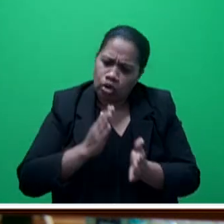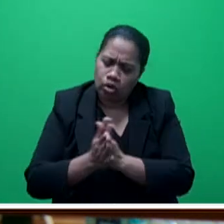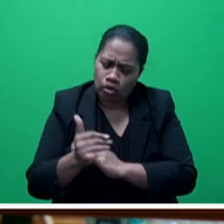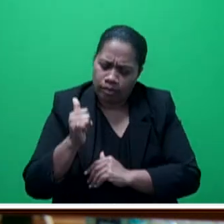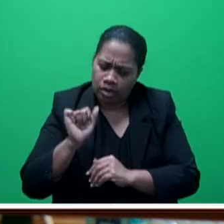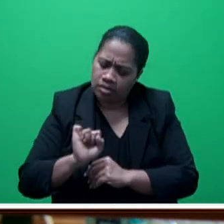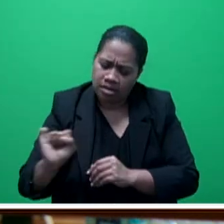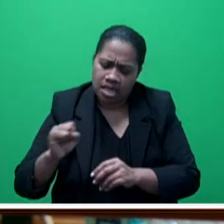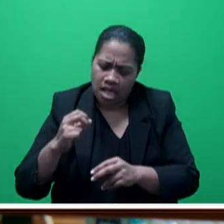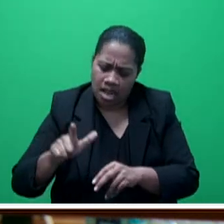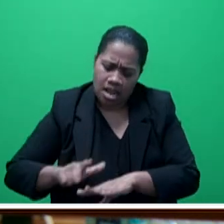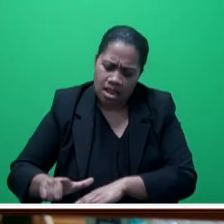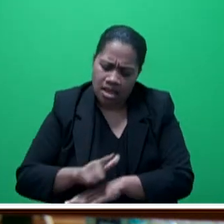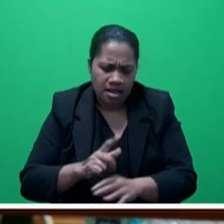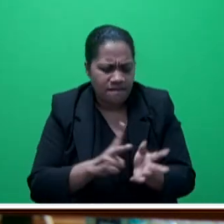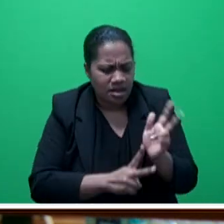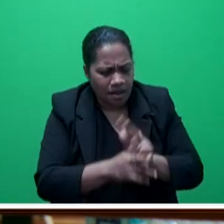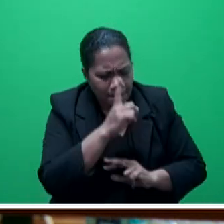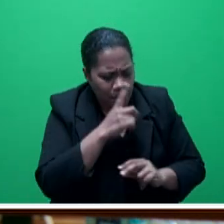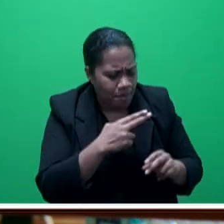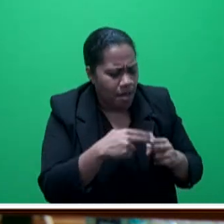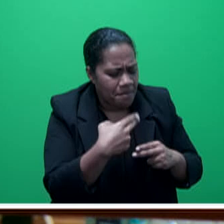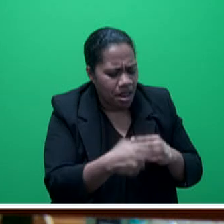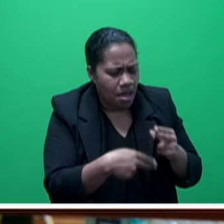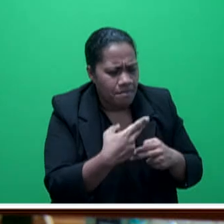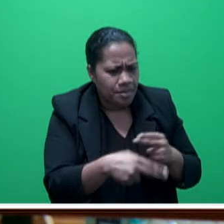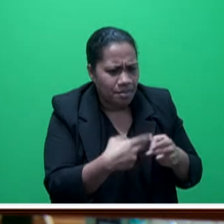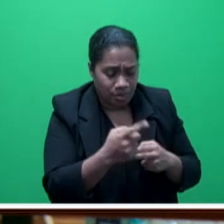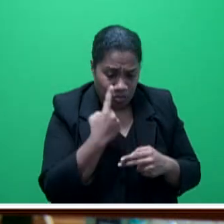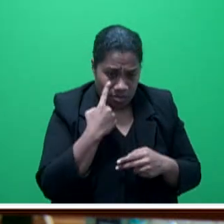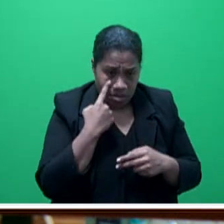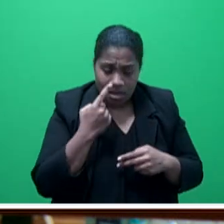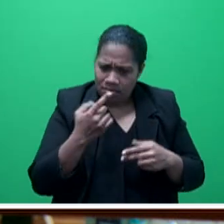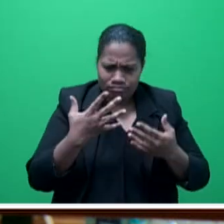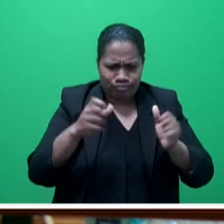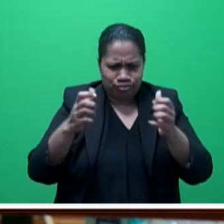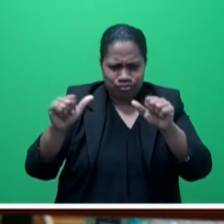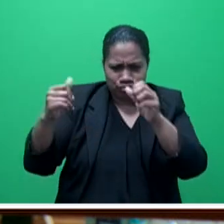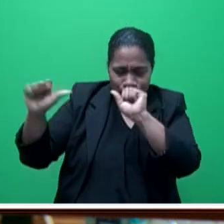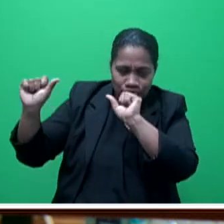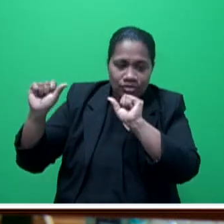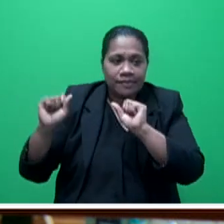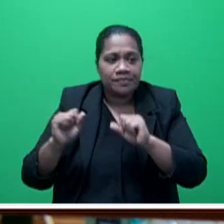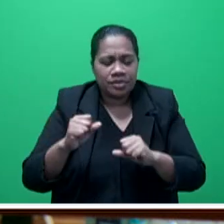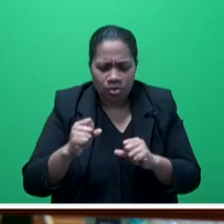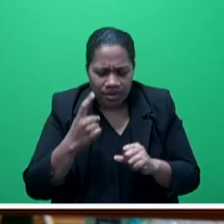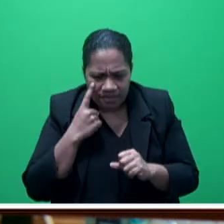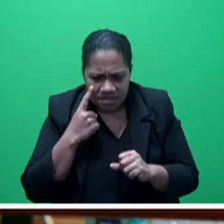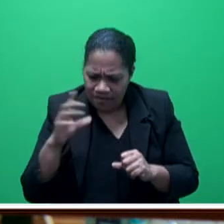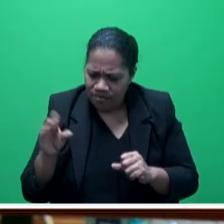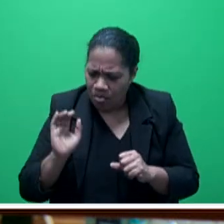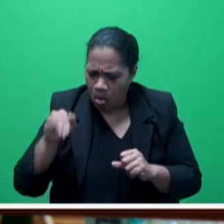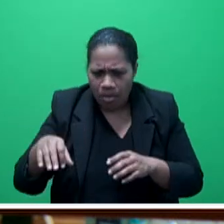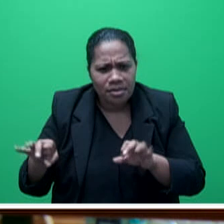crops. The success of our home gardening initiative has led to a boom in urban and peri-urban home gardens, with